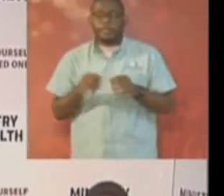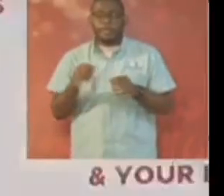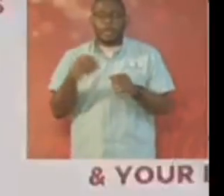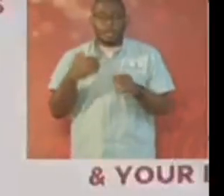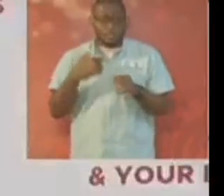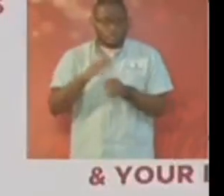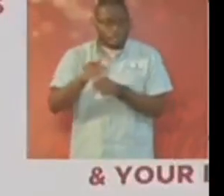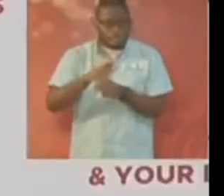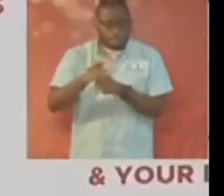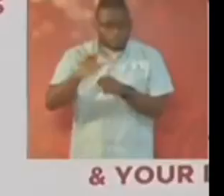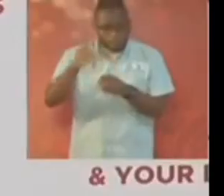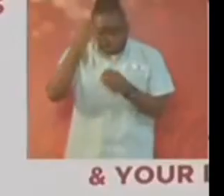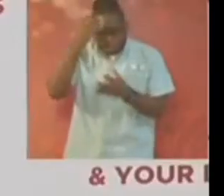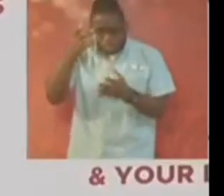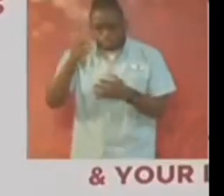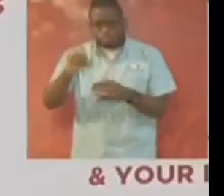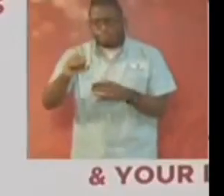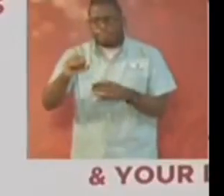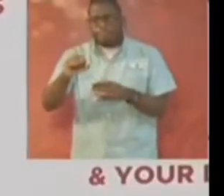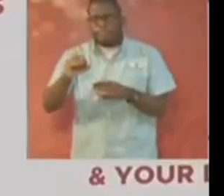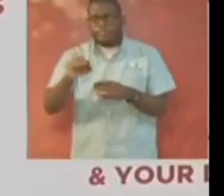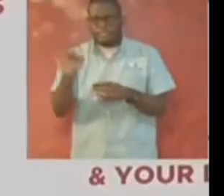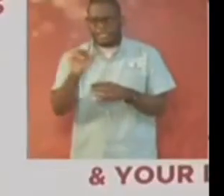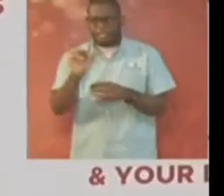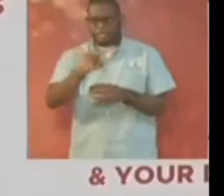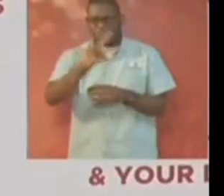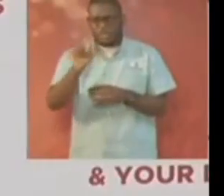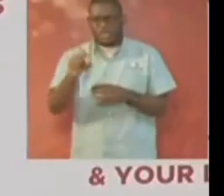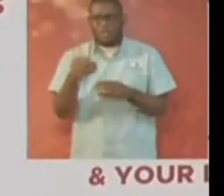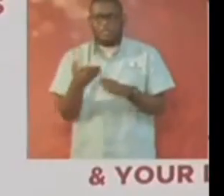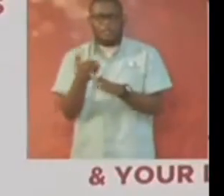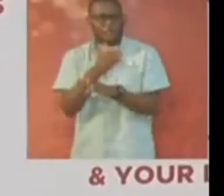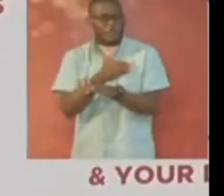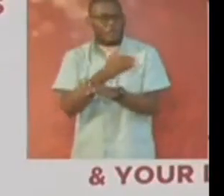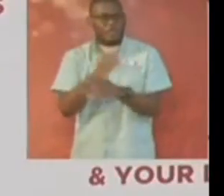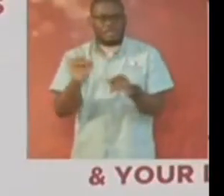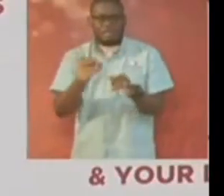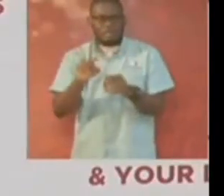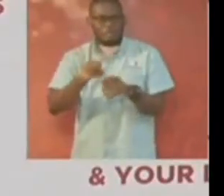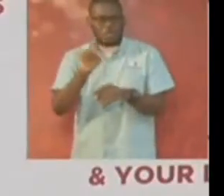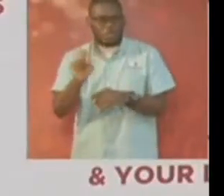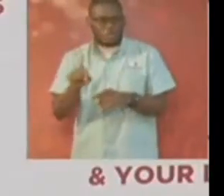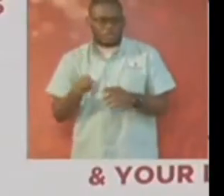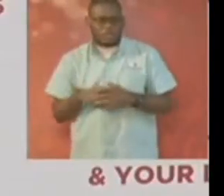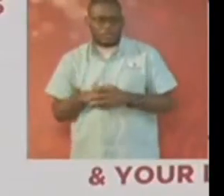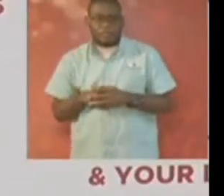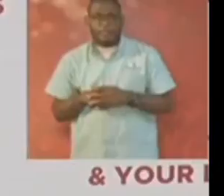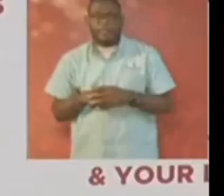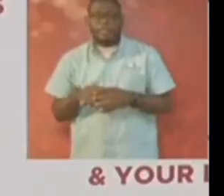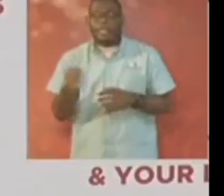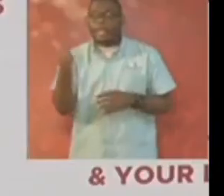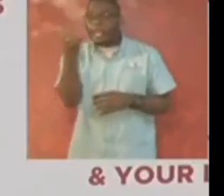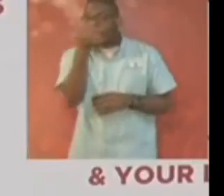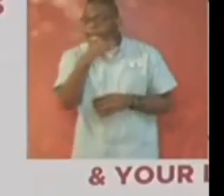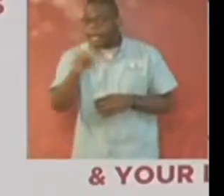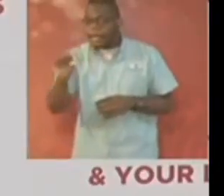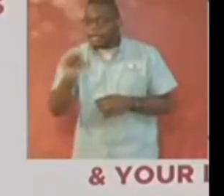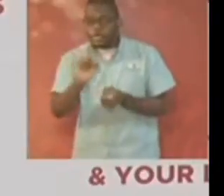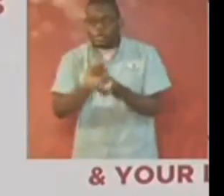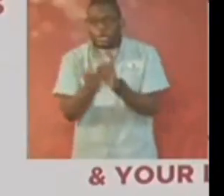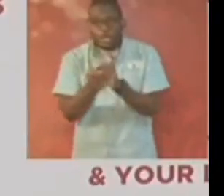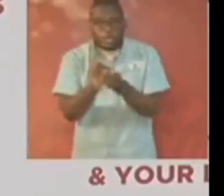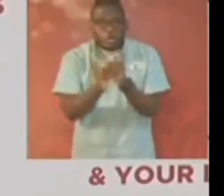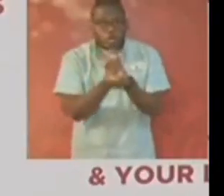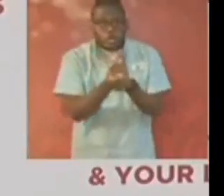So this is a very similar question that was just posed to Dr. Hines, and any sort of policy change which